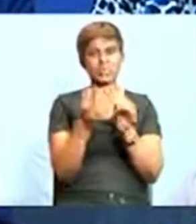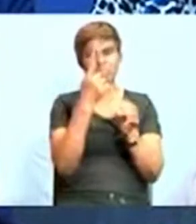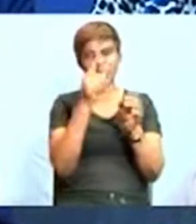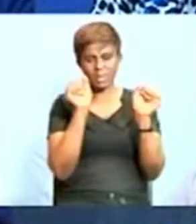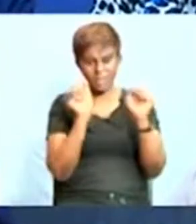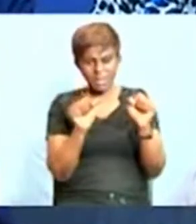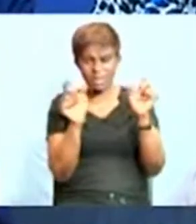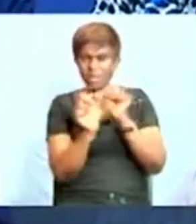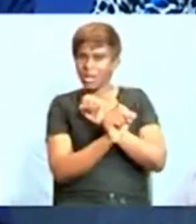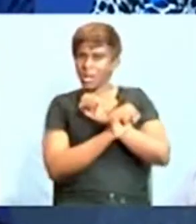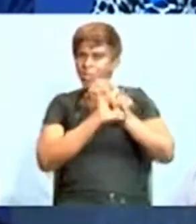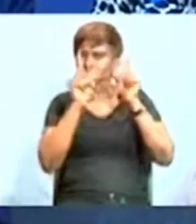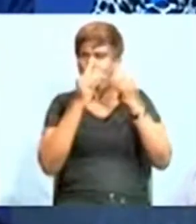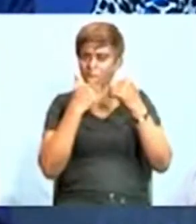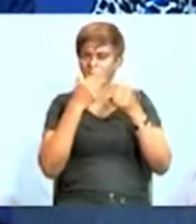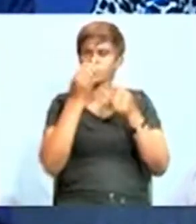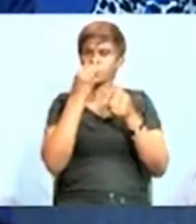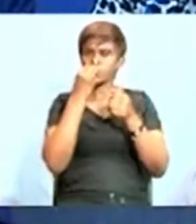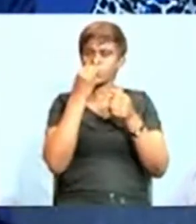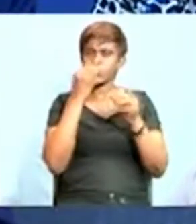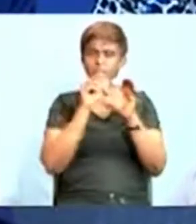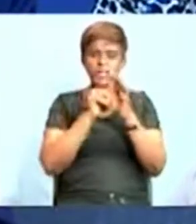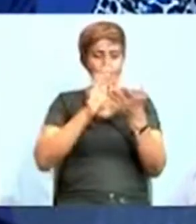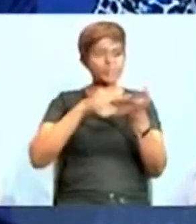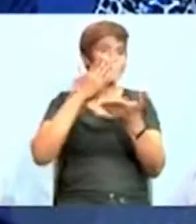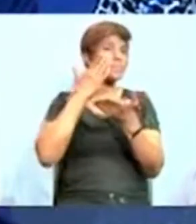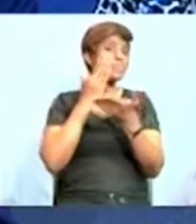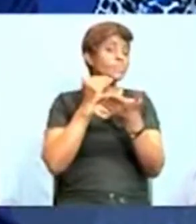even have a meal in the powder rooms.